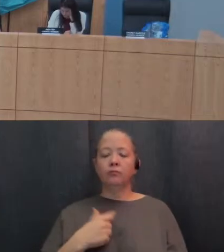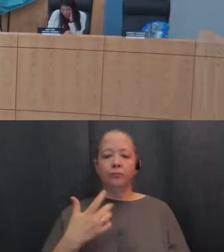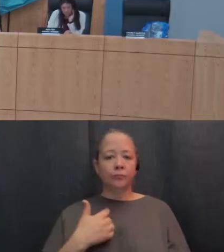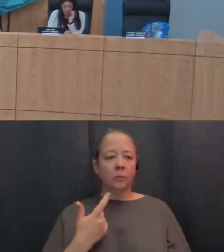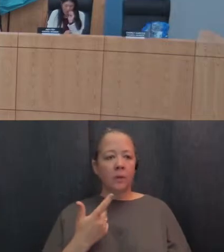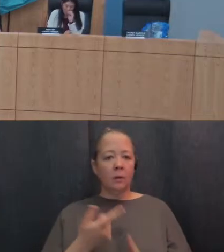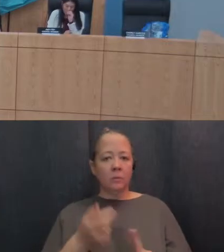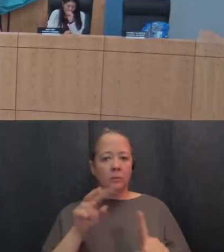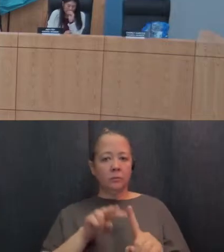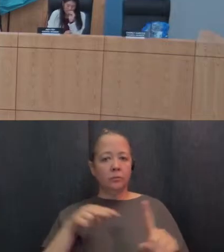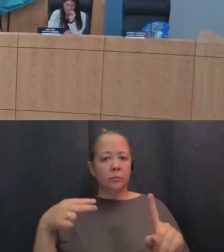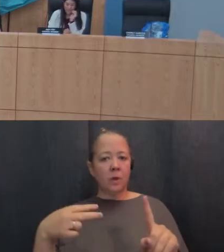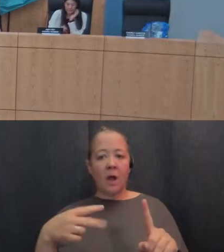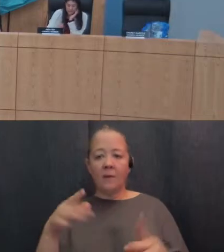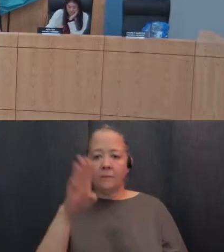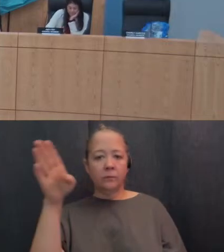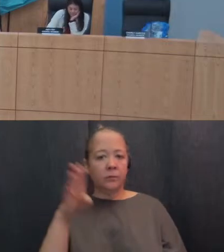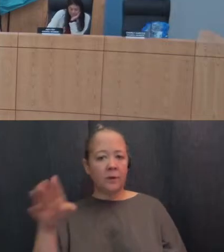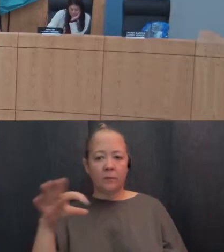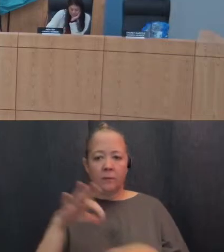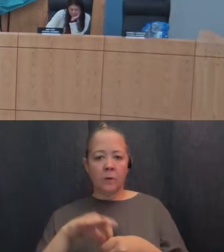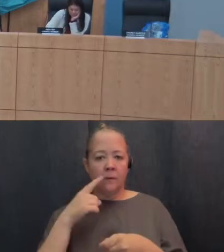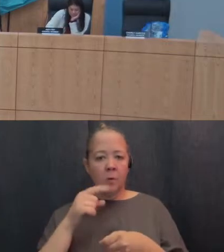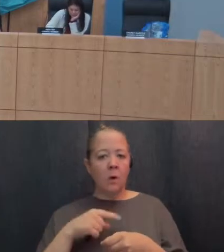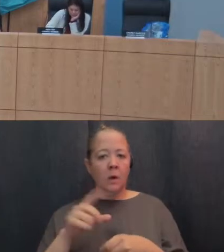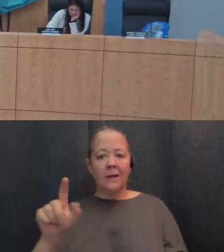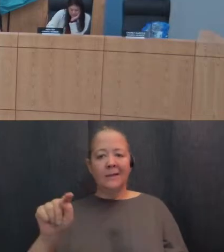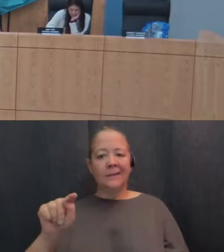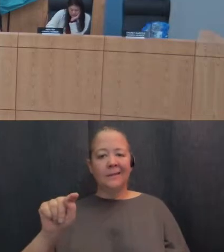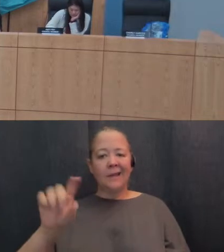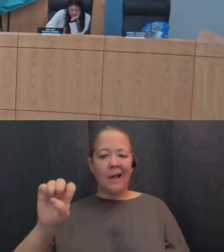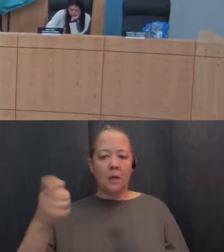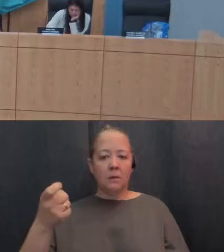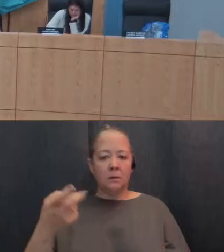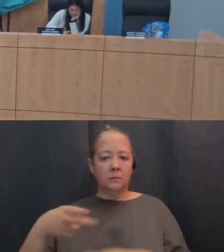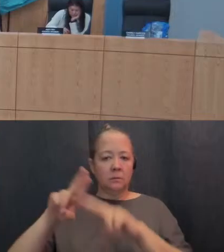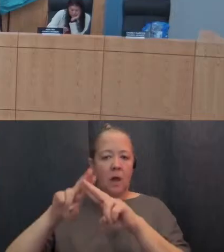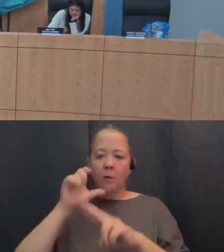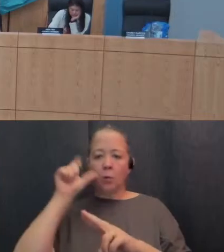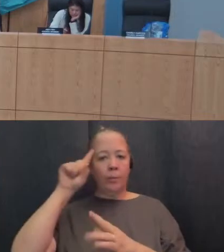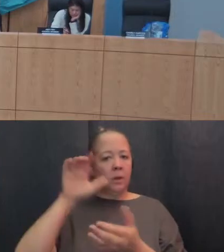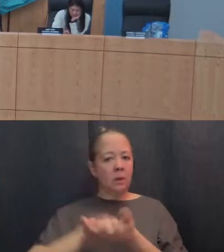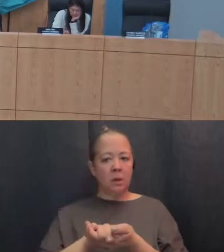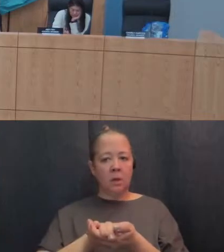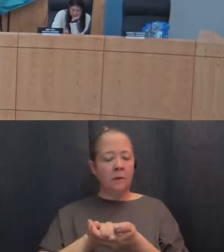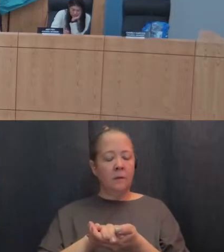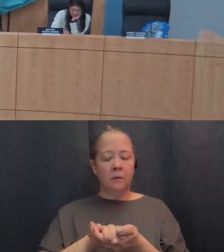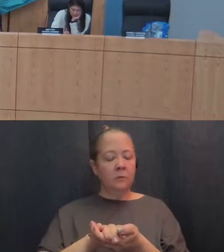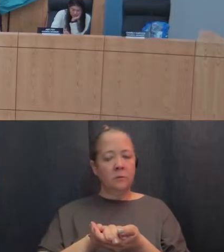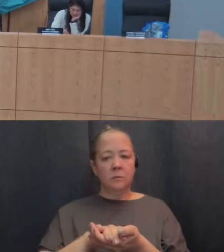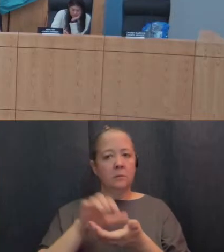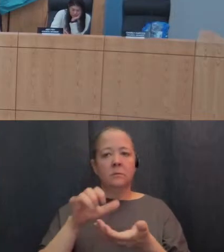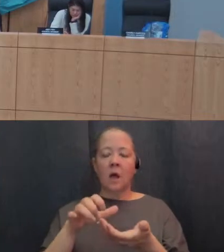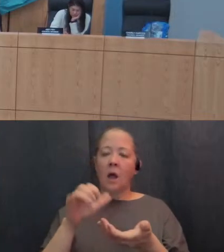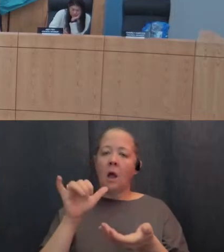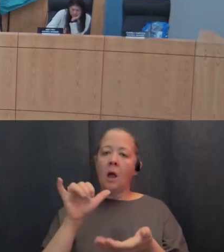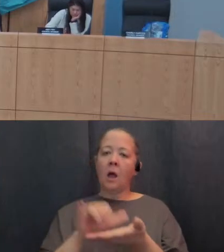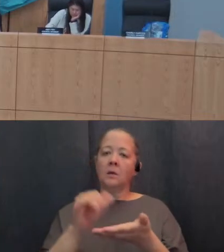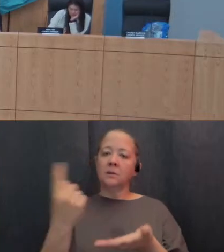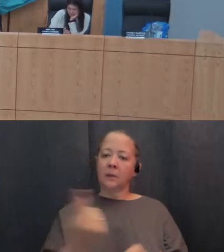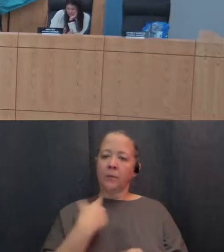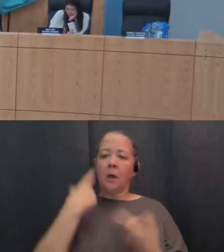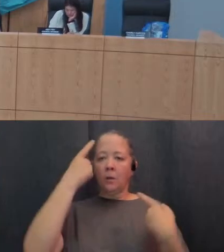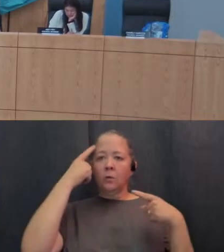never voted to raise taxes. I don't believe in that. Something I do agree with everyone here as far as